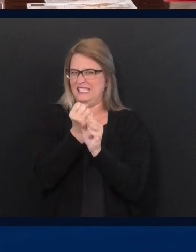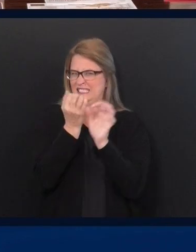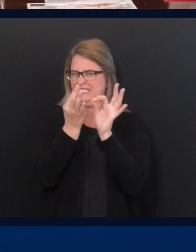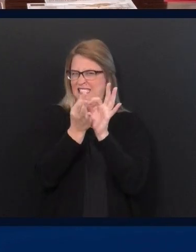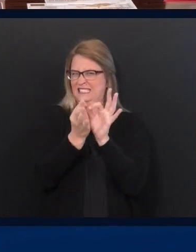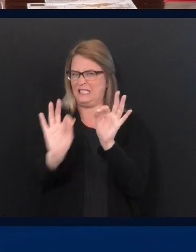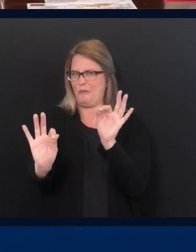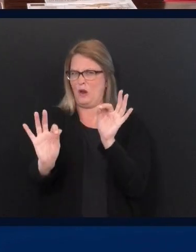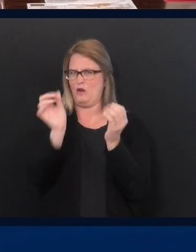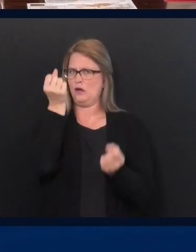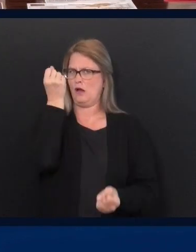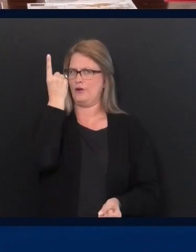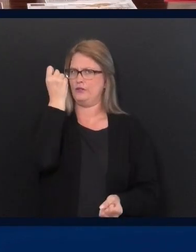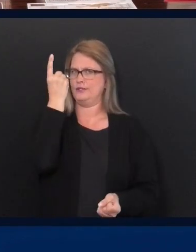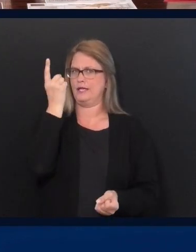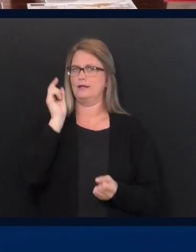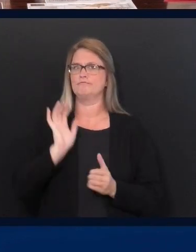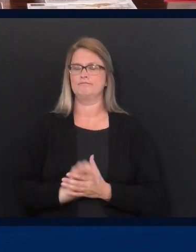straightforward right now.